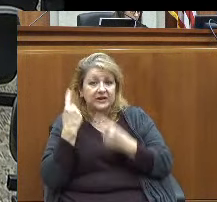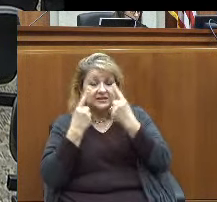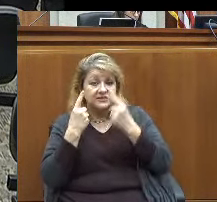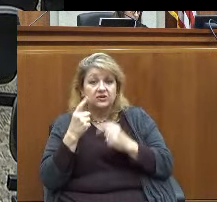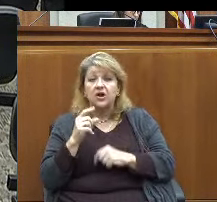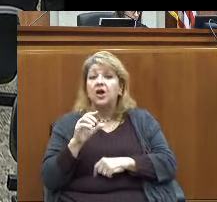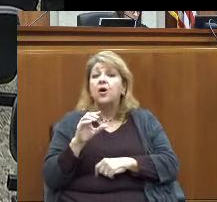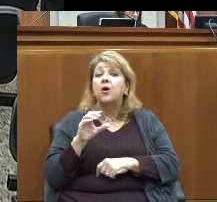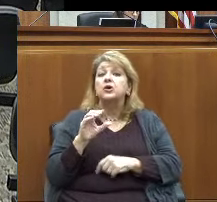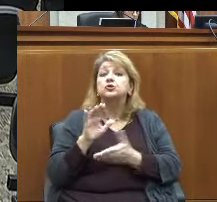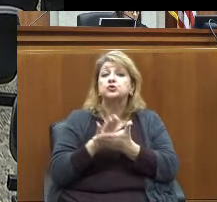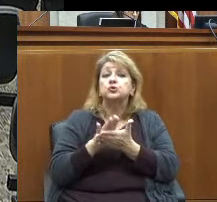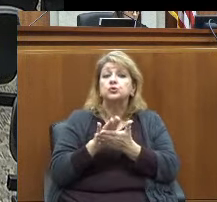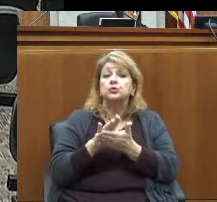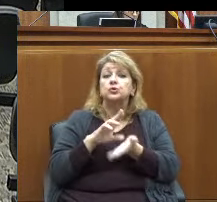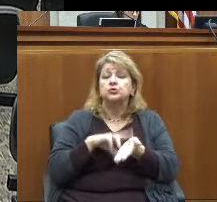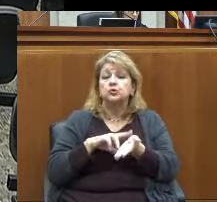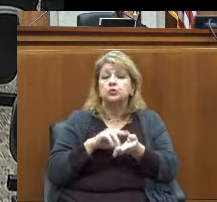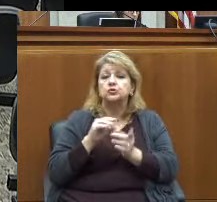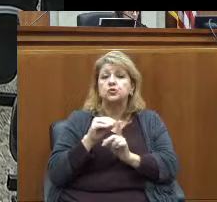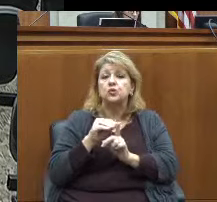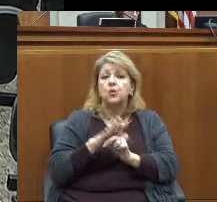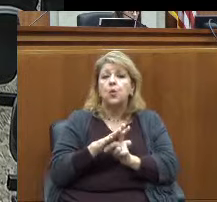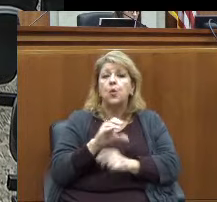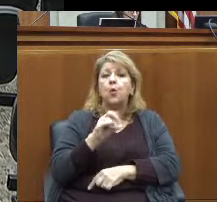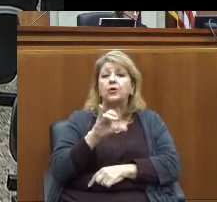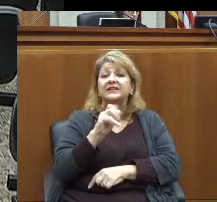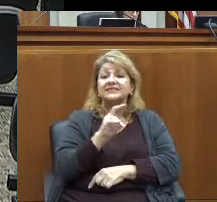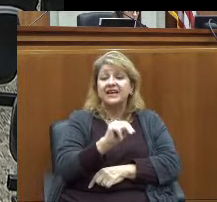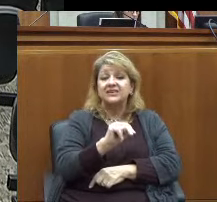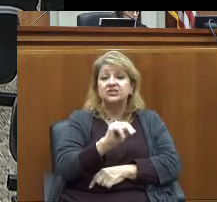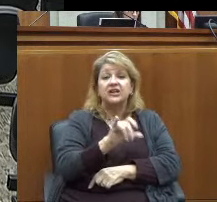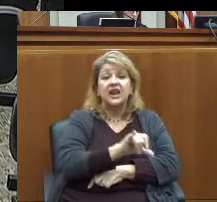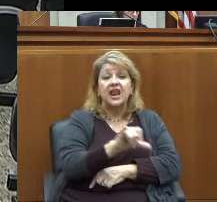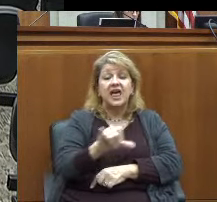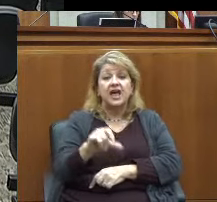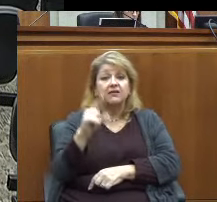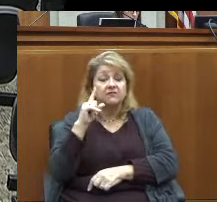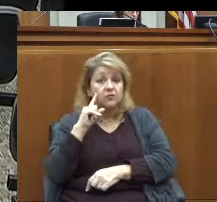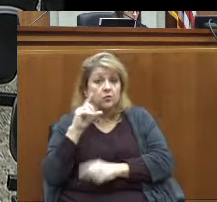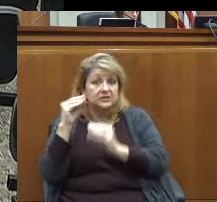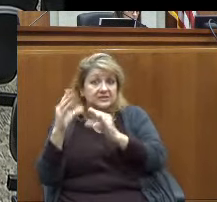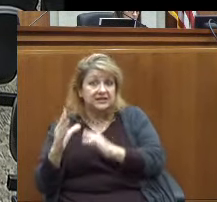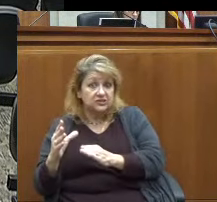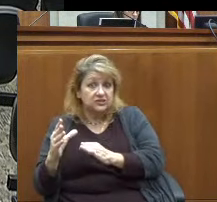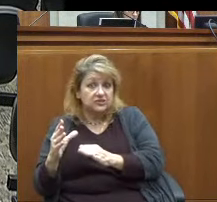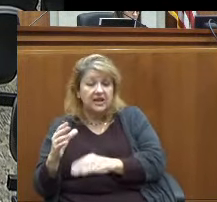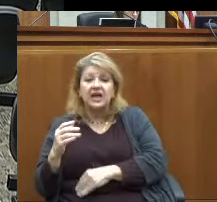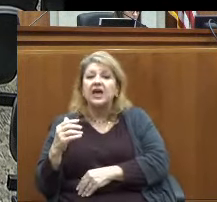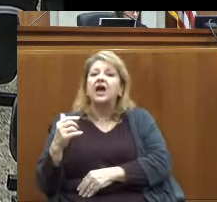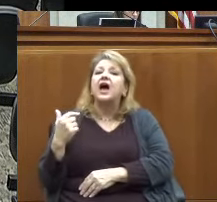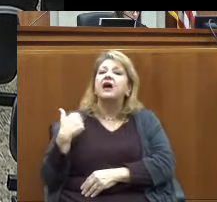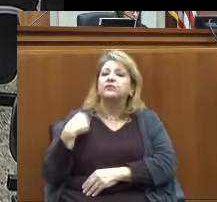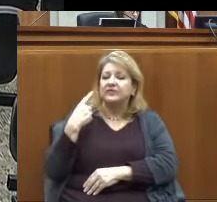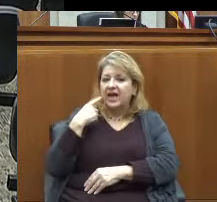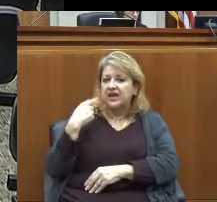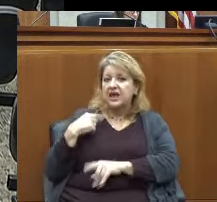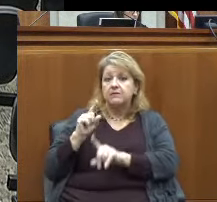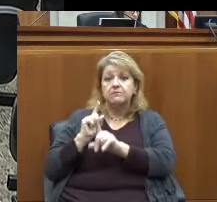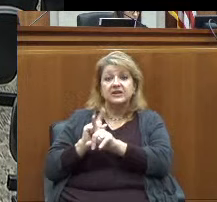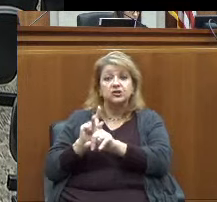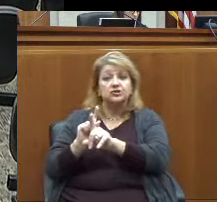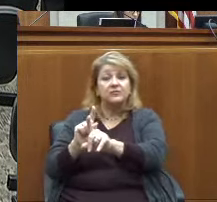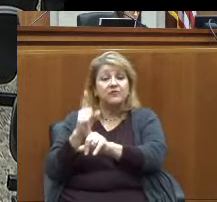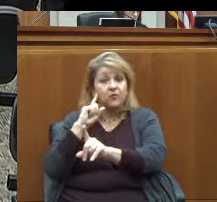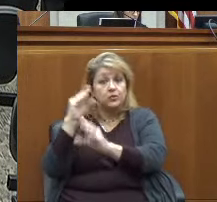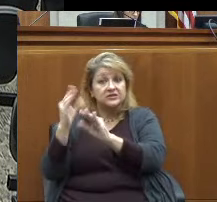nurse orientation like we have for our teachers. I heard we have a mentor shift for